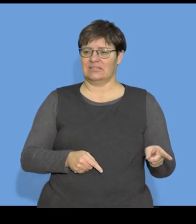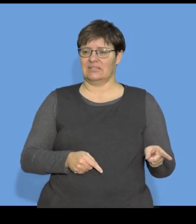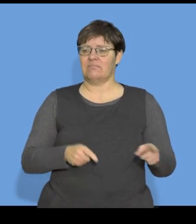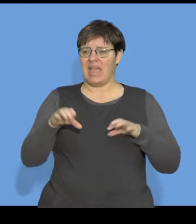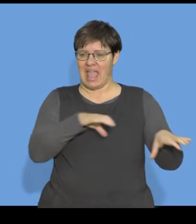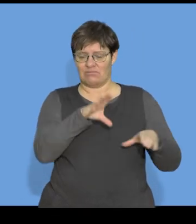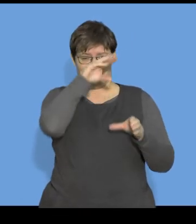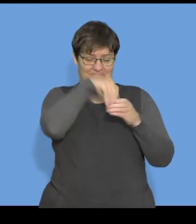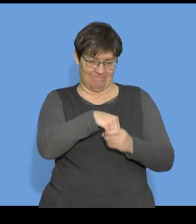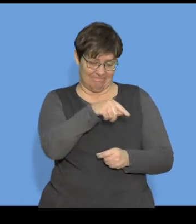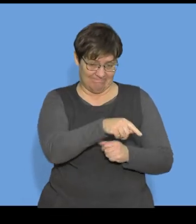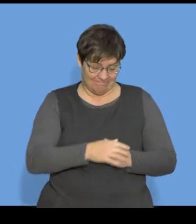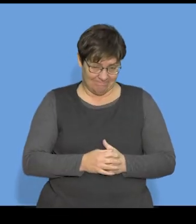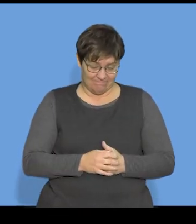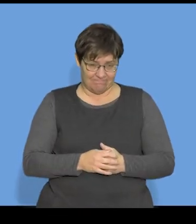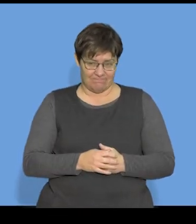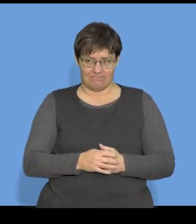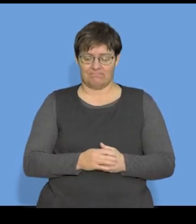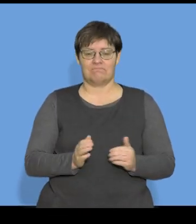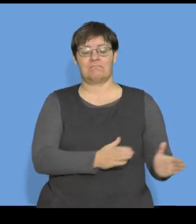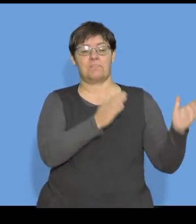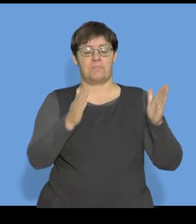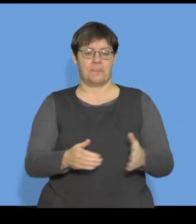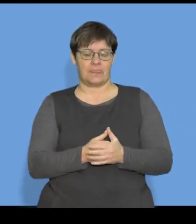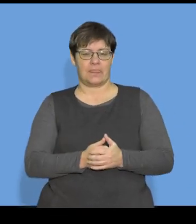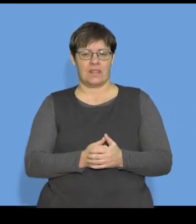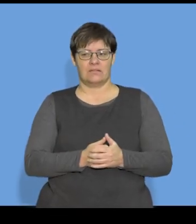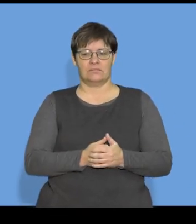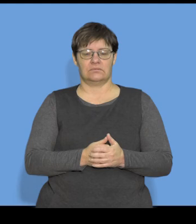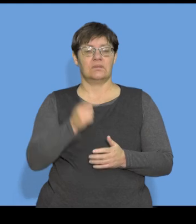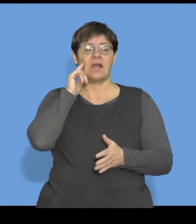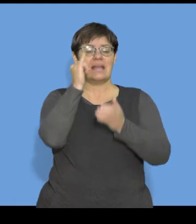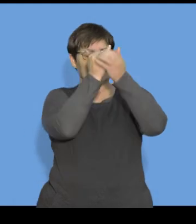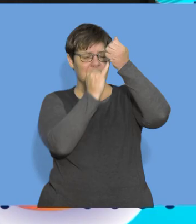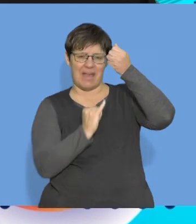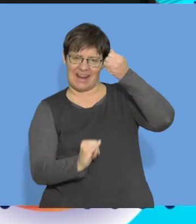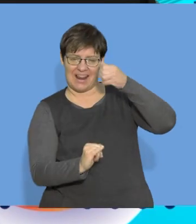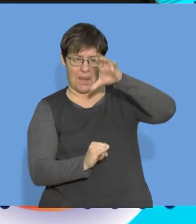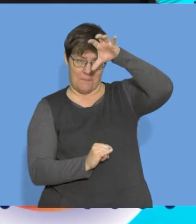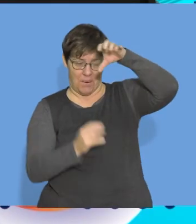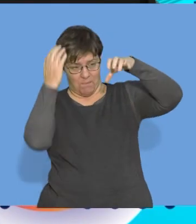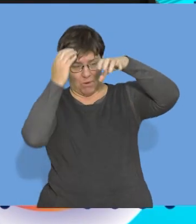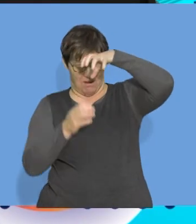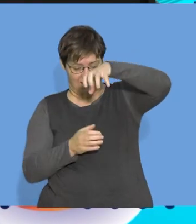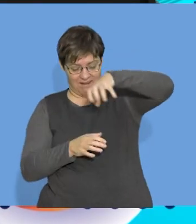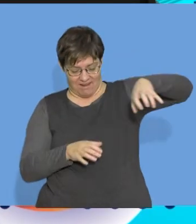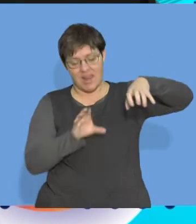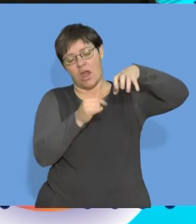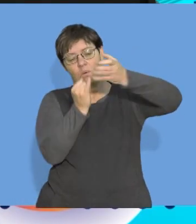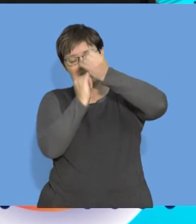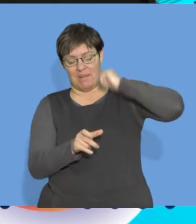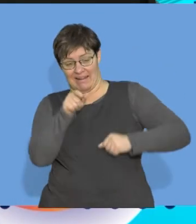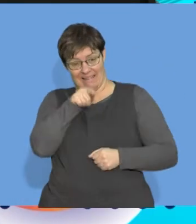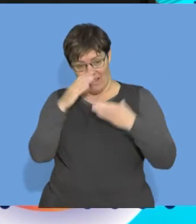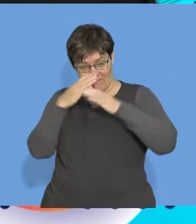action. Then we move to the spinal cord. As we said, that central nervous system consists of the spinal